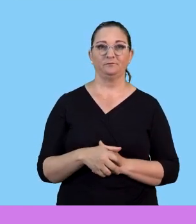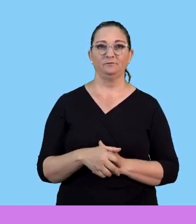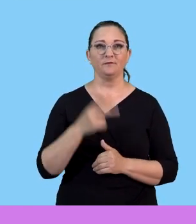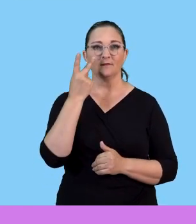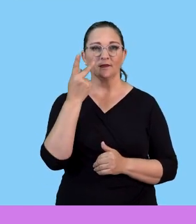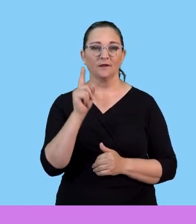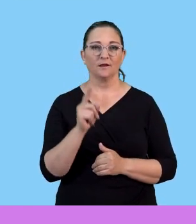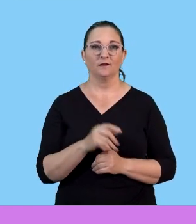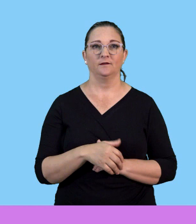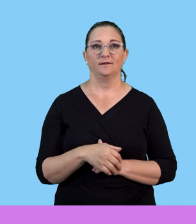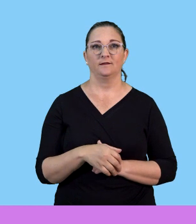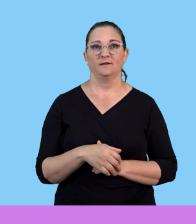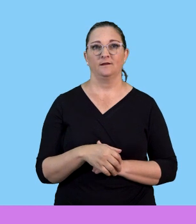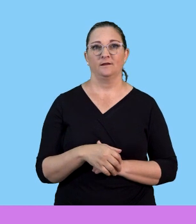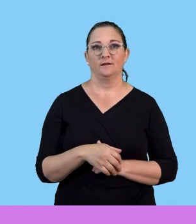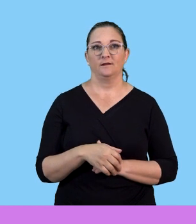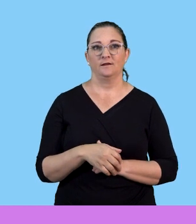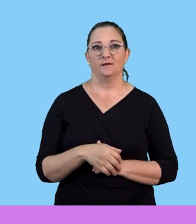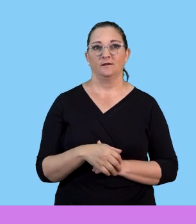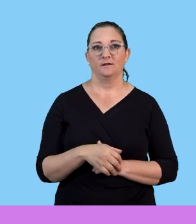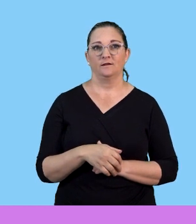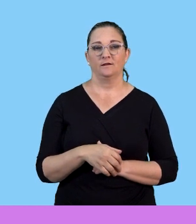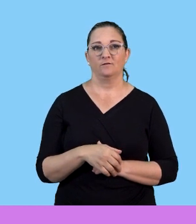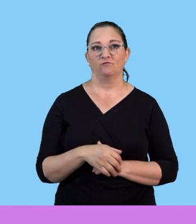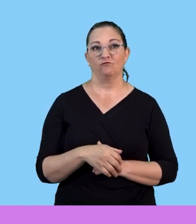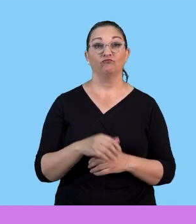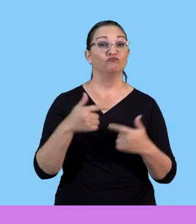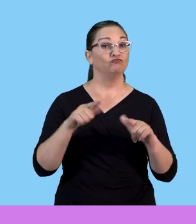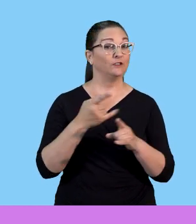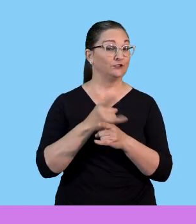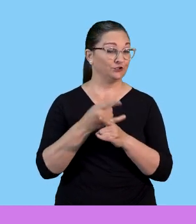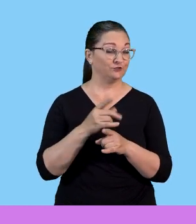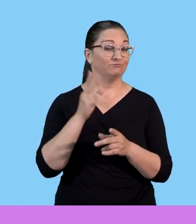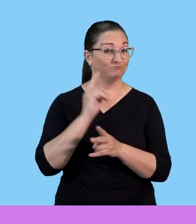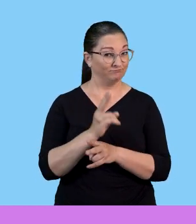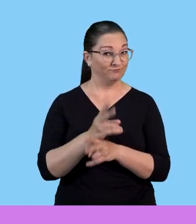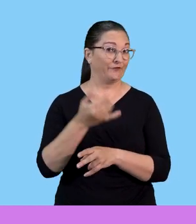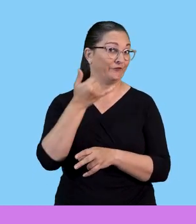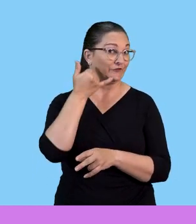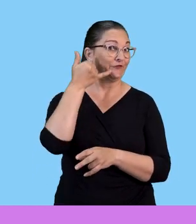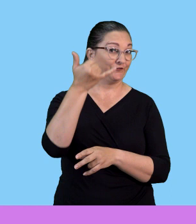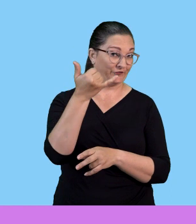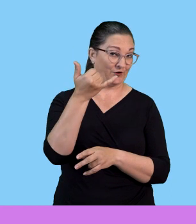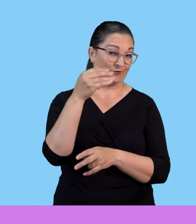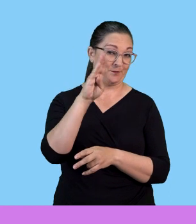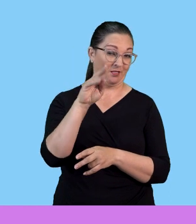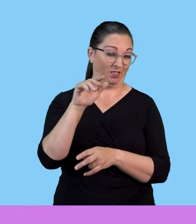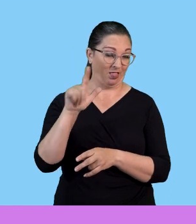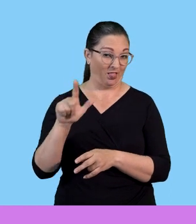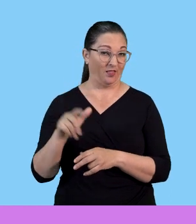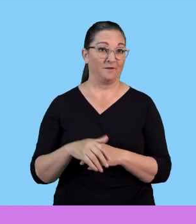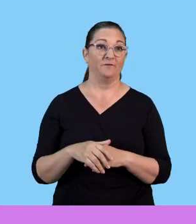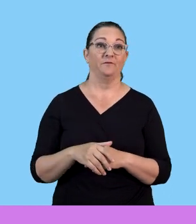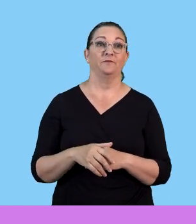Another one, Let's Chat, and that is a telephone bill then from Let's